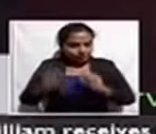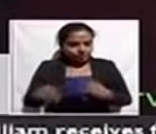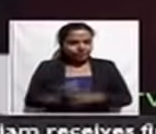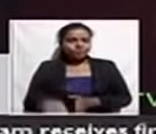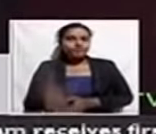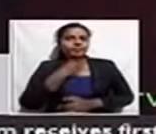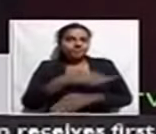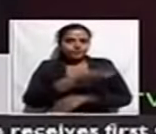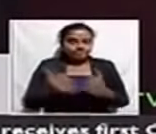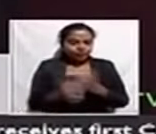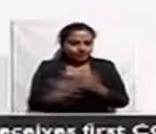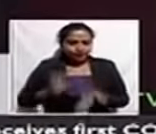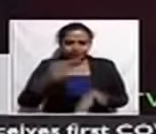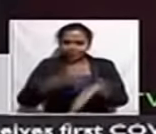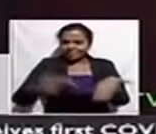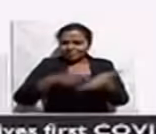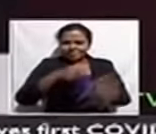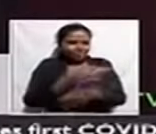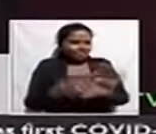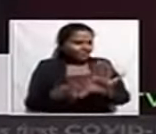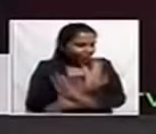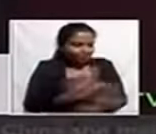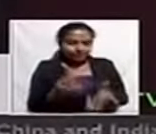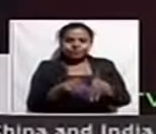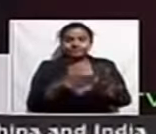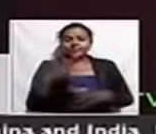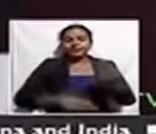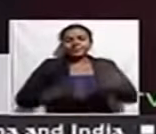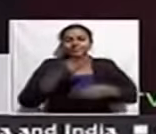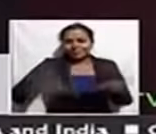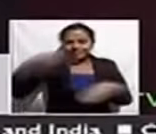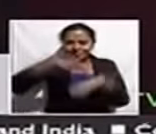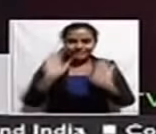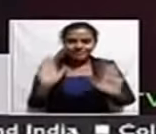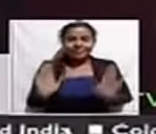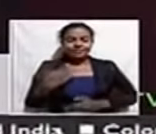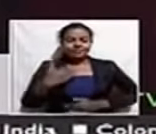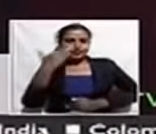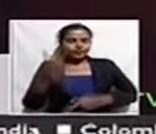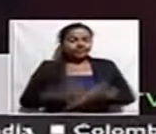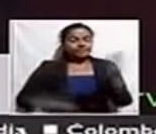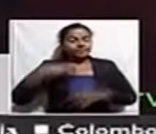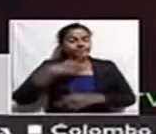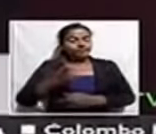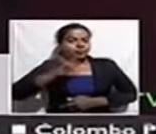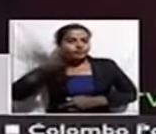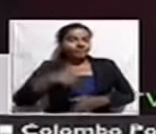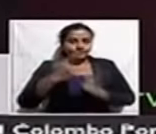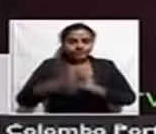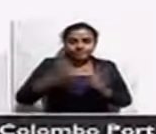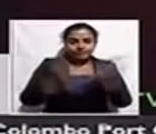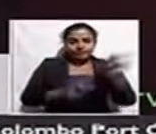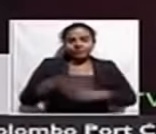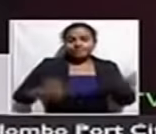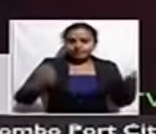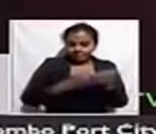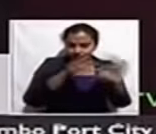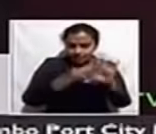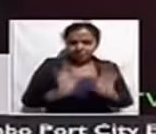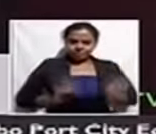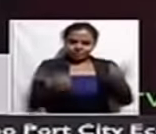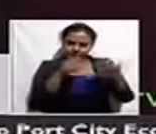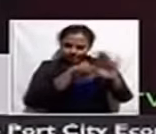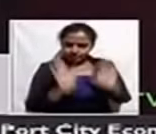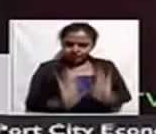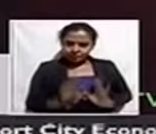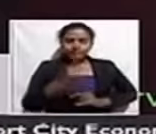that area. It is a financial city. Foreigners and locals can reside in that area. A local residing in that area can own a house in another